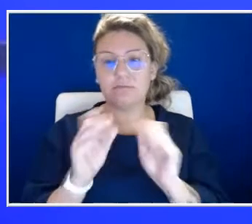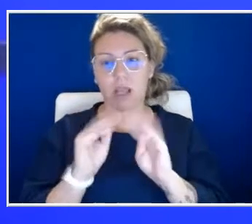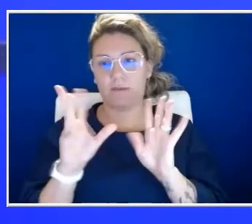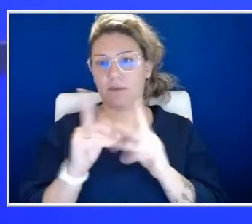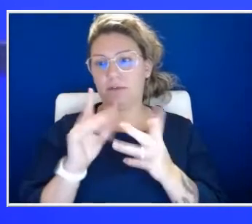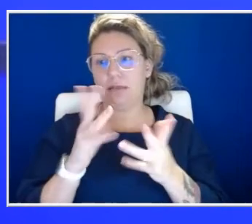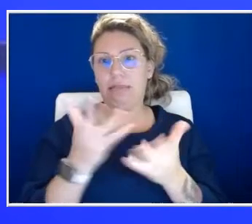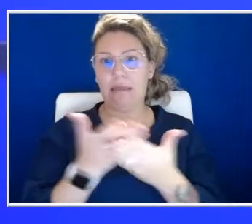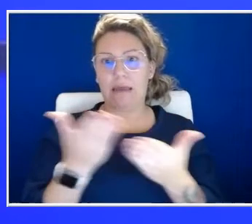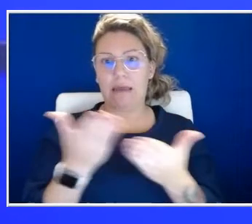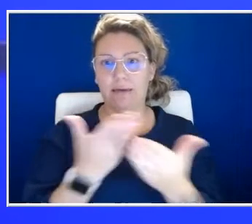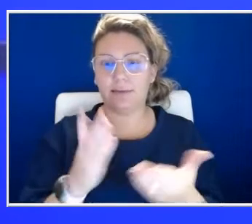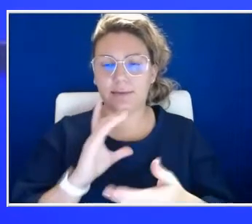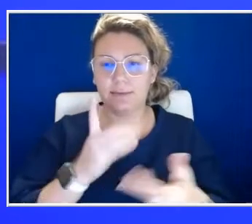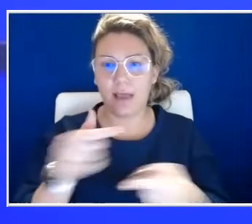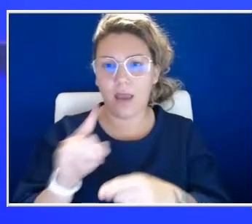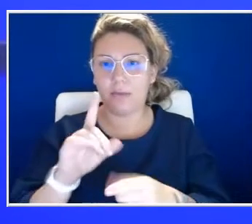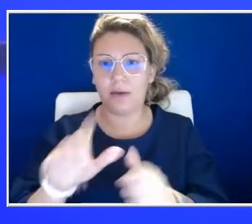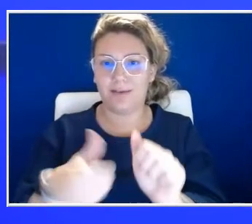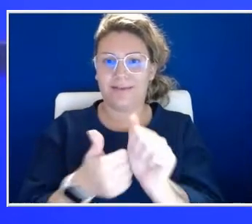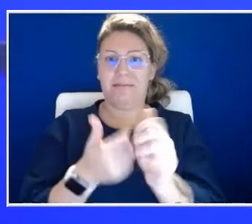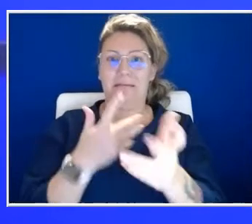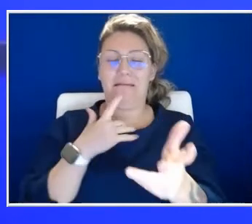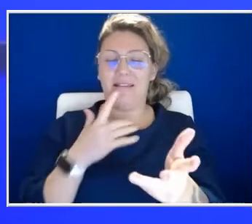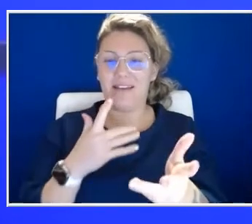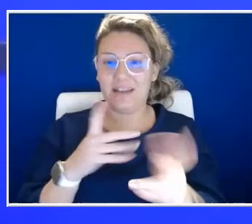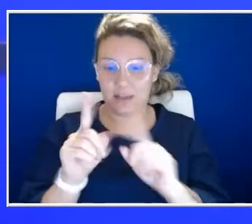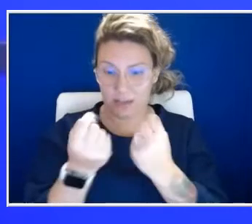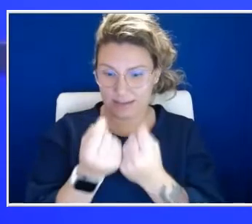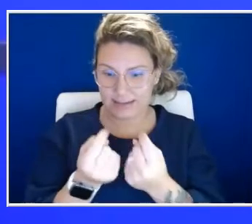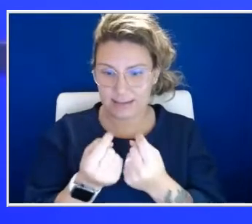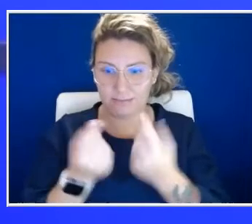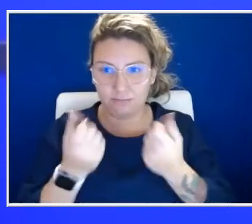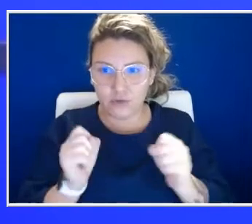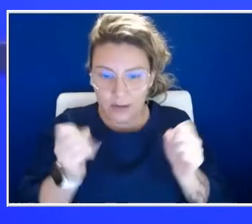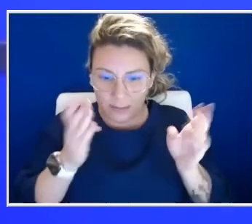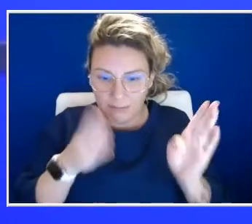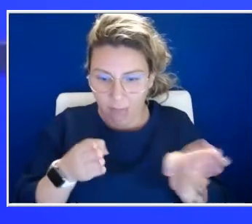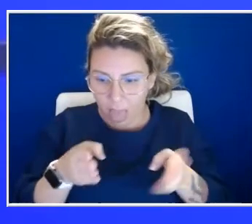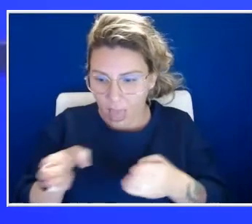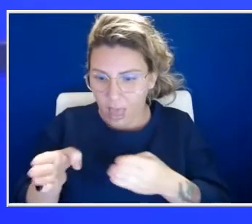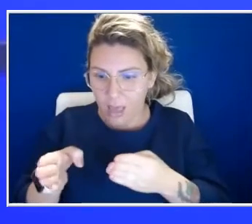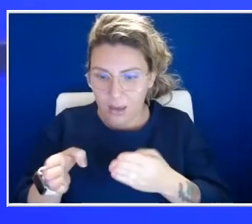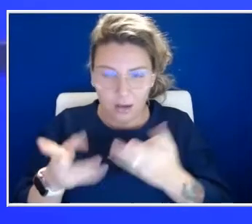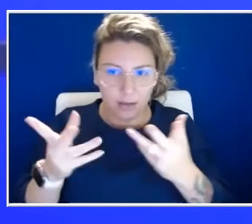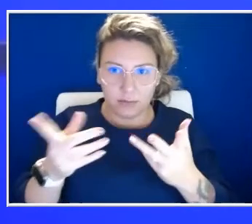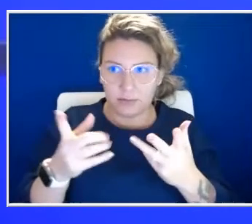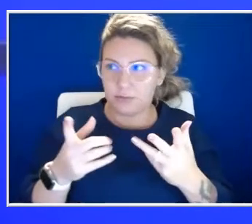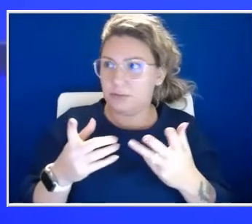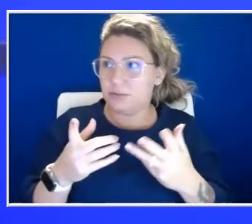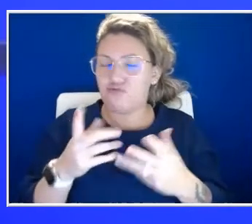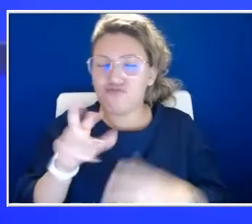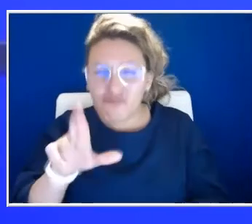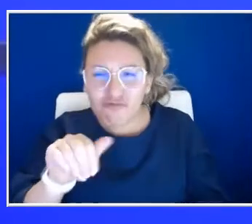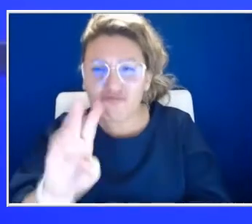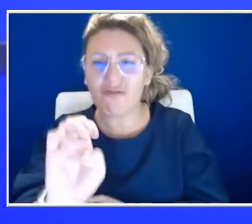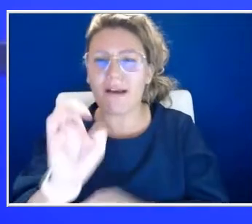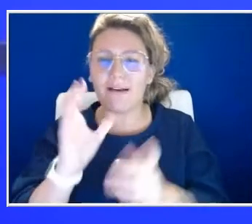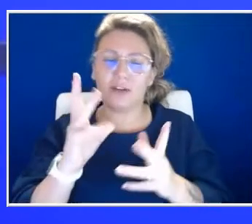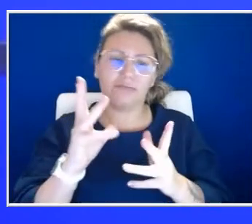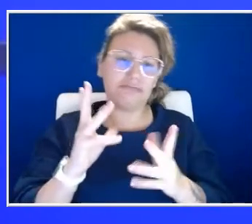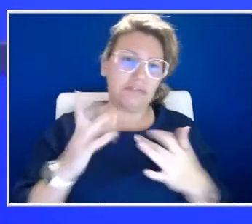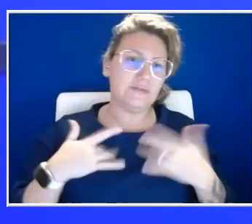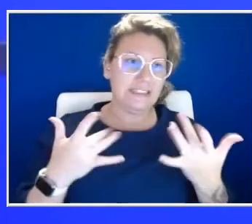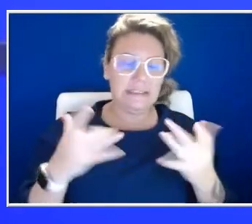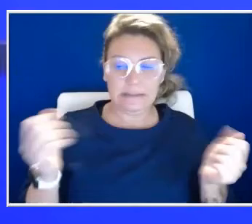that beyond the team that was busy trying to plan this once-in-a-lifetime event that was scary, exciting,